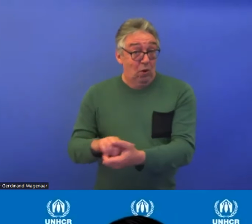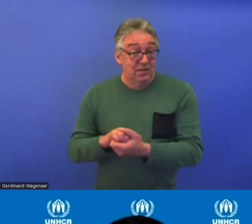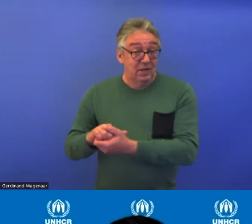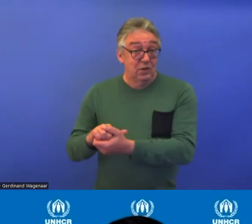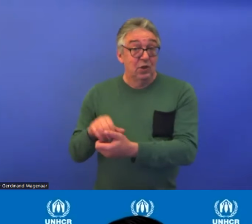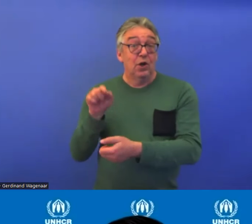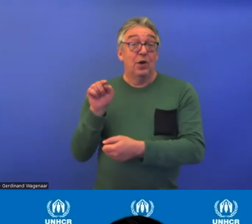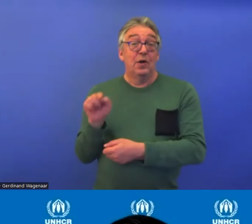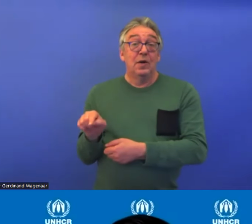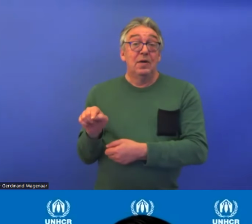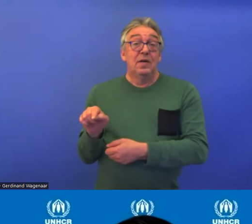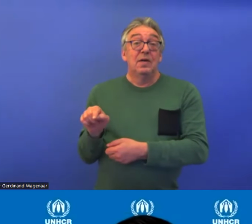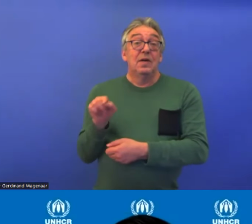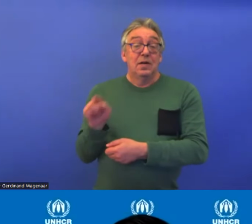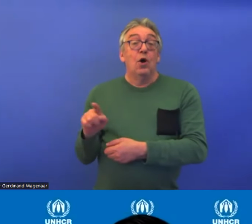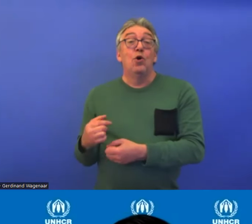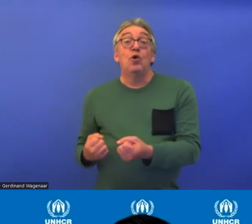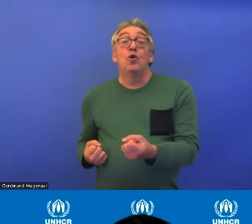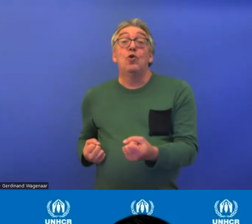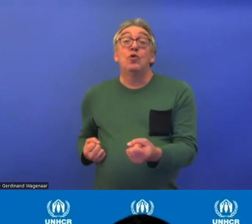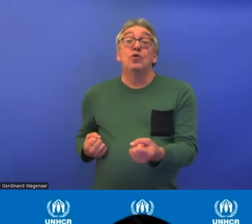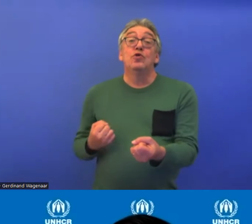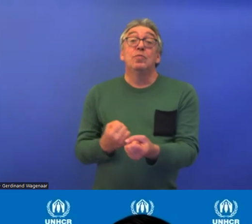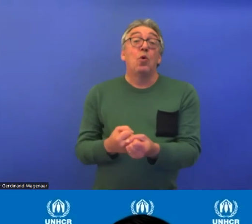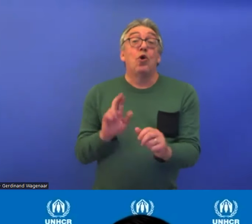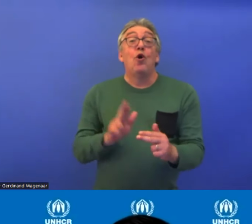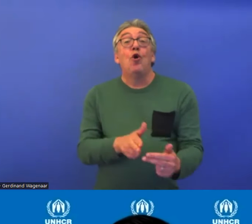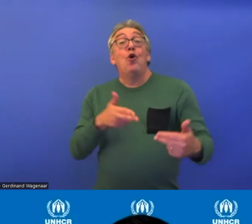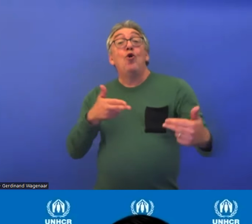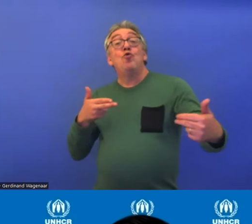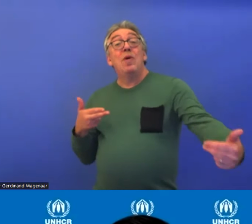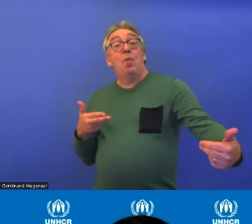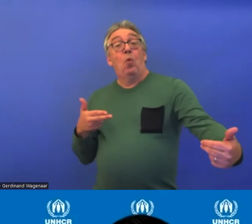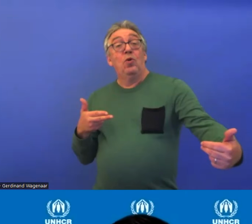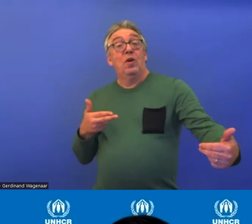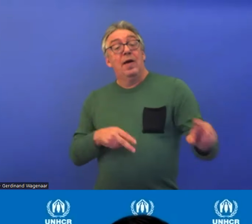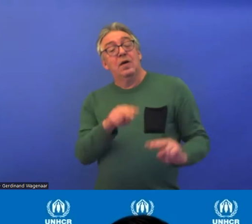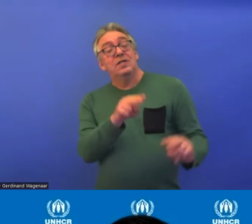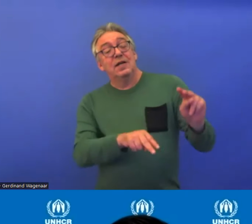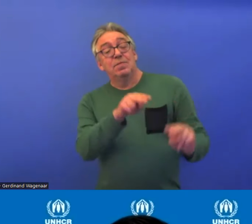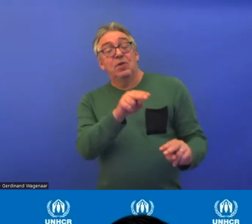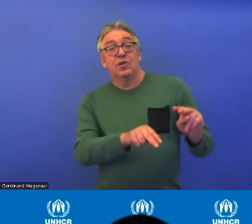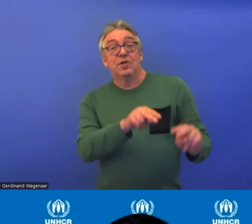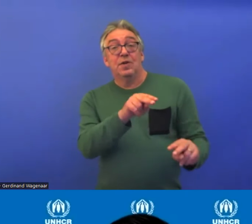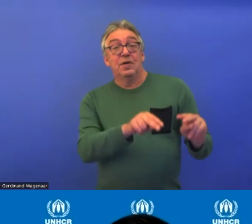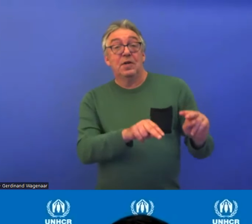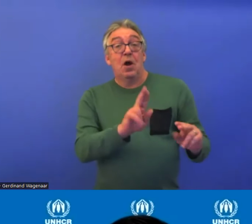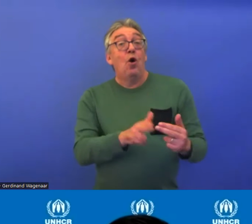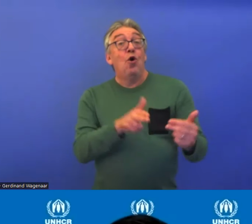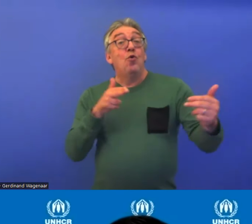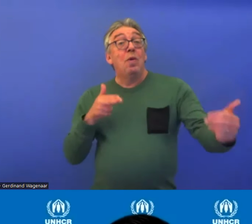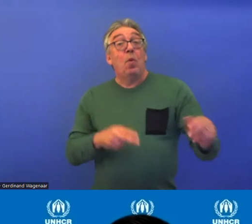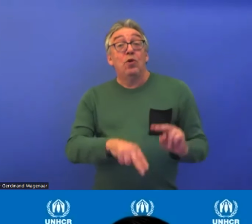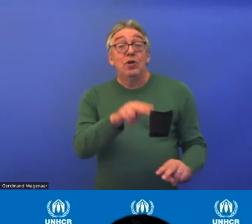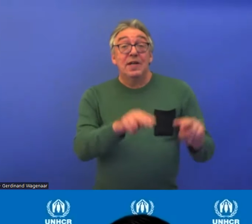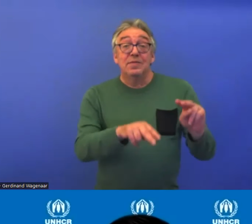supporting doing remote assessment of accessibility of reception facilities. And this is very innovative